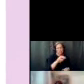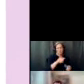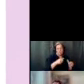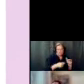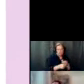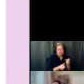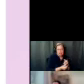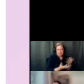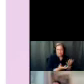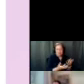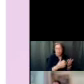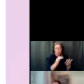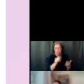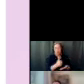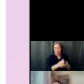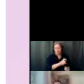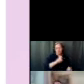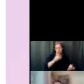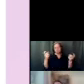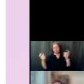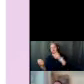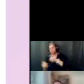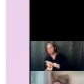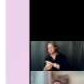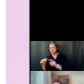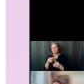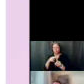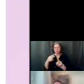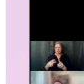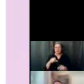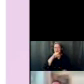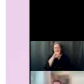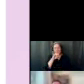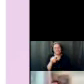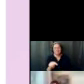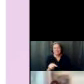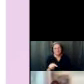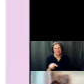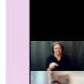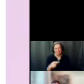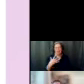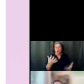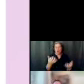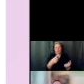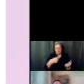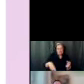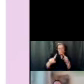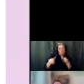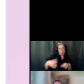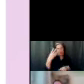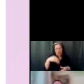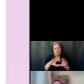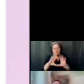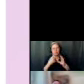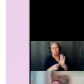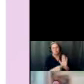So yeah, I love that idea, and I want us all to go out there and show the world what beauty we